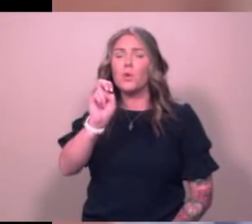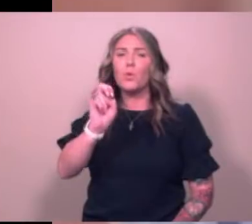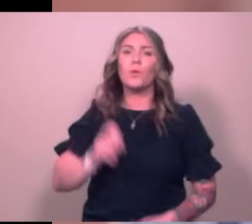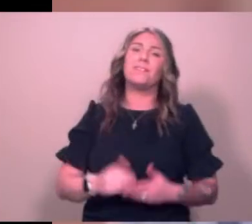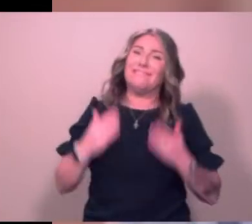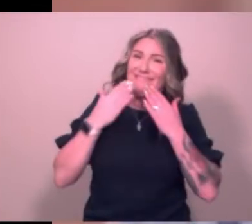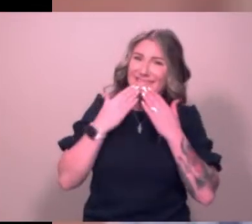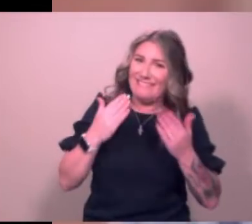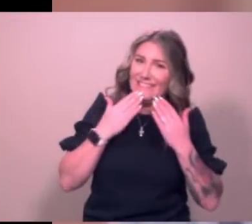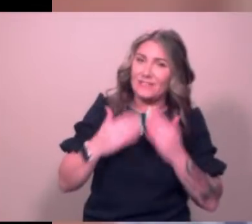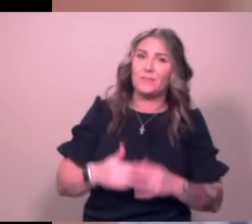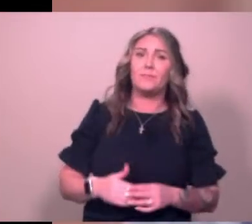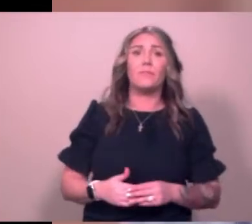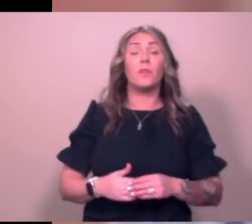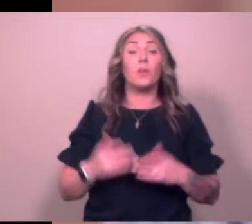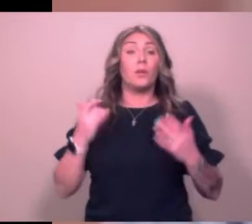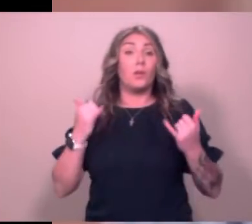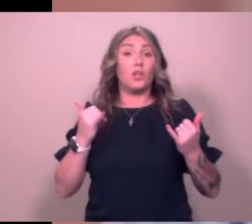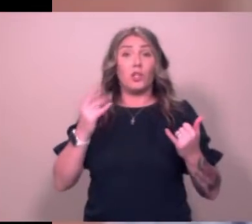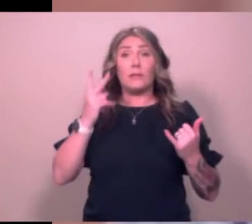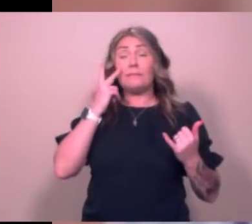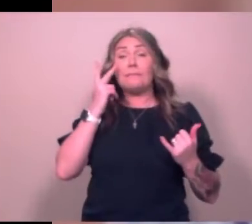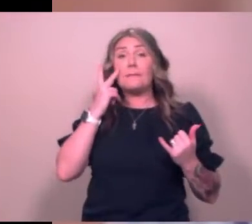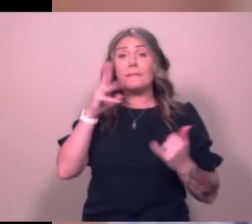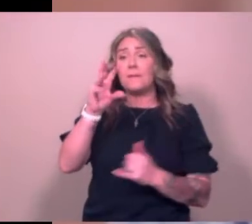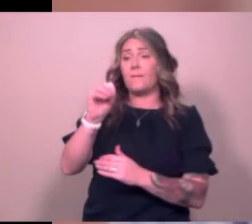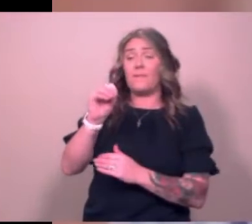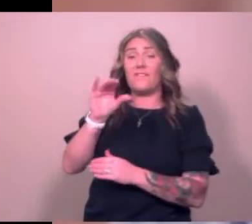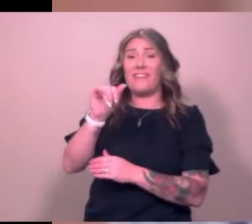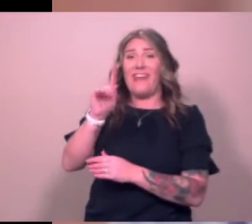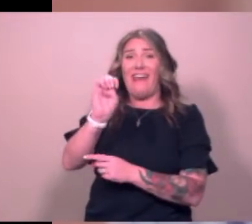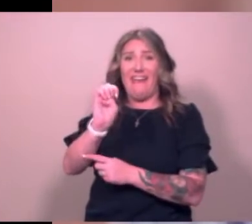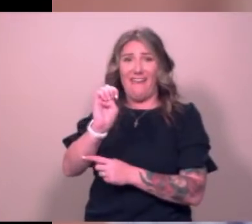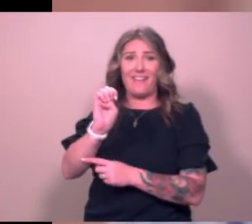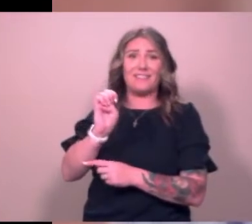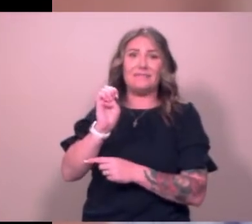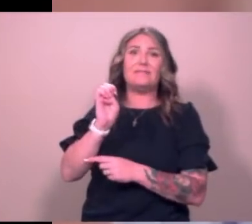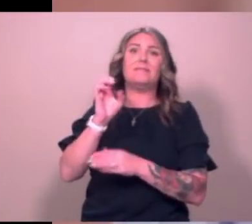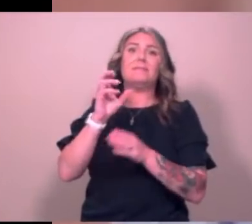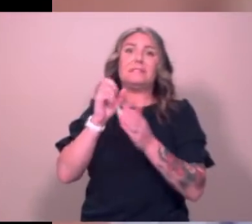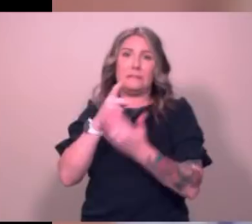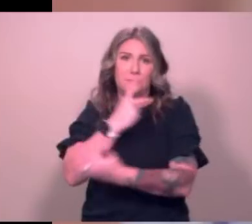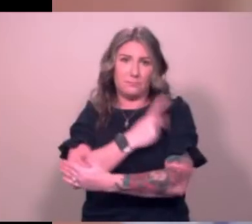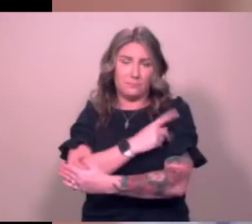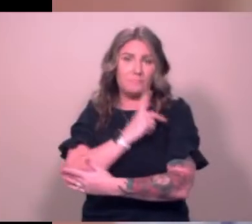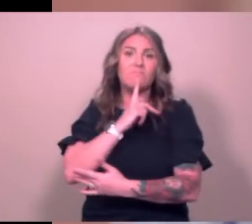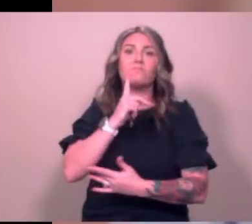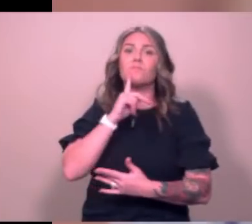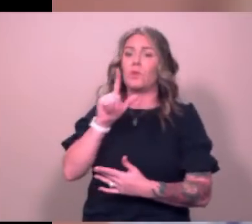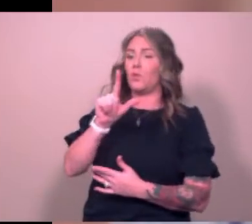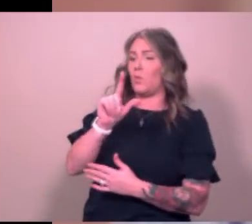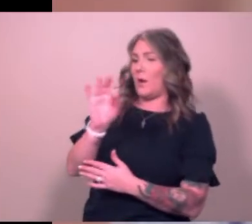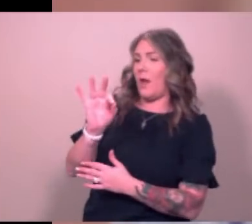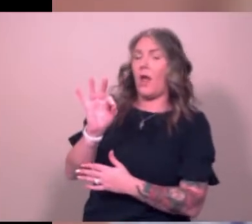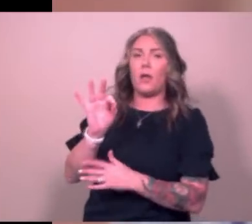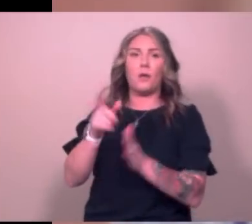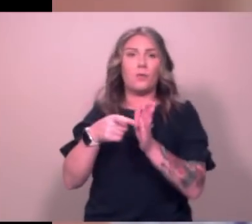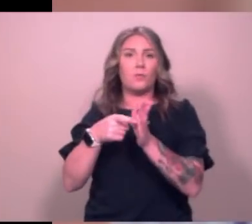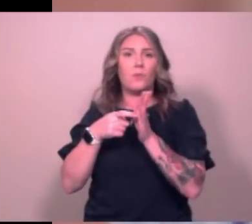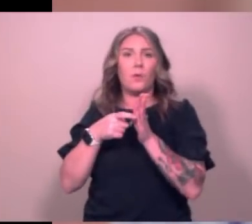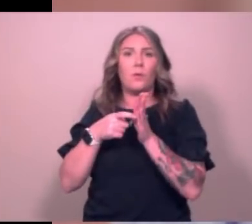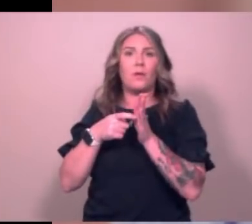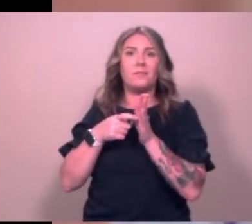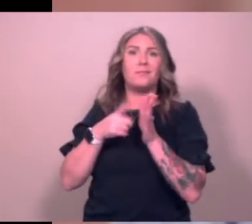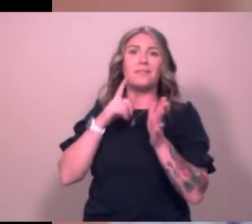Thank you, Steve. We're currently seeing 50 active COVID patients in-house at this time. 29 of those are requiring